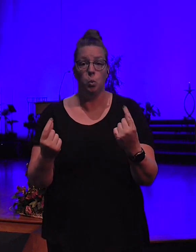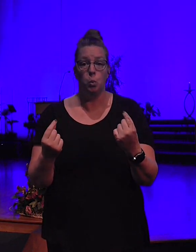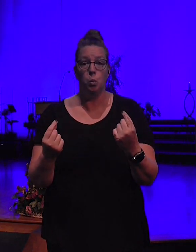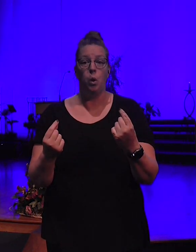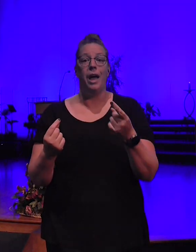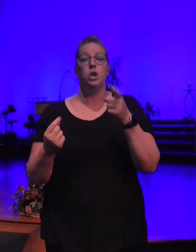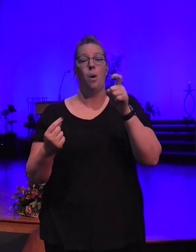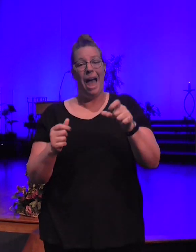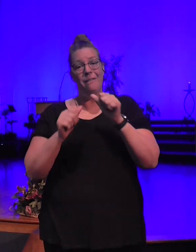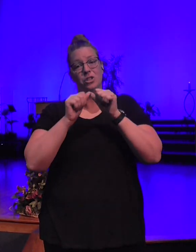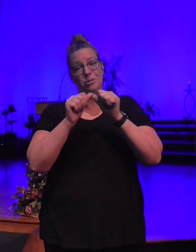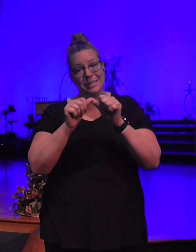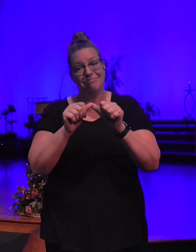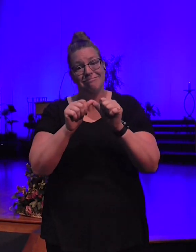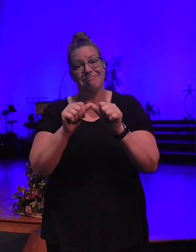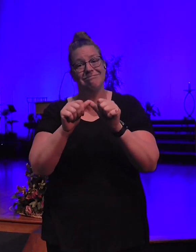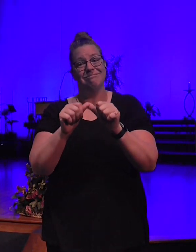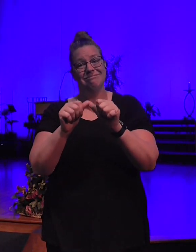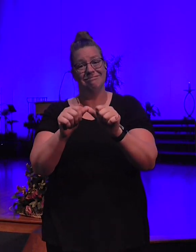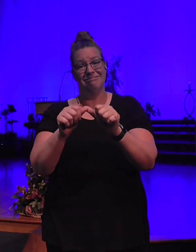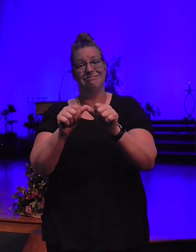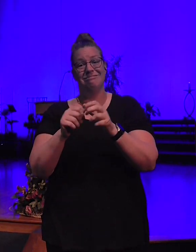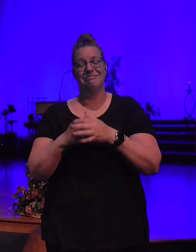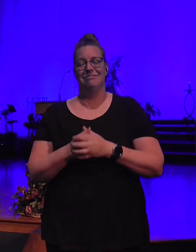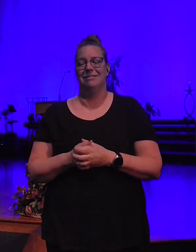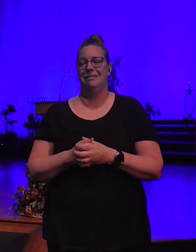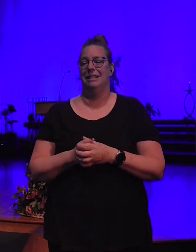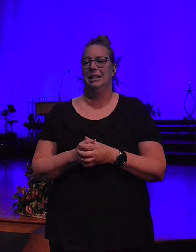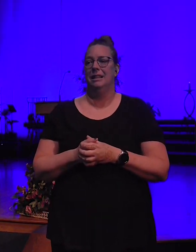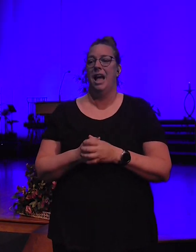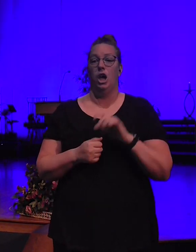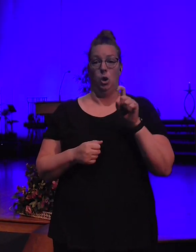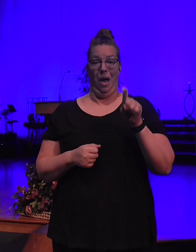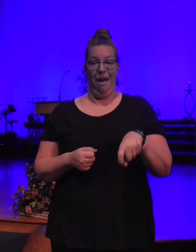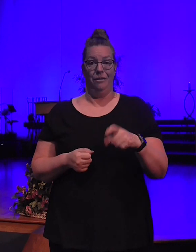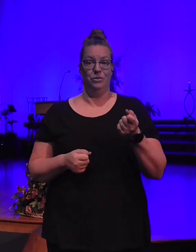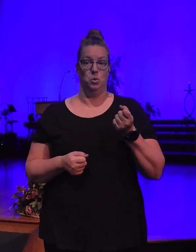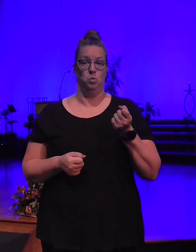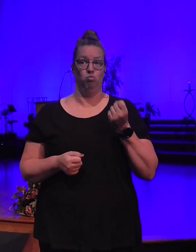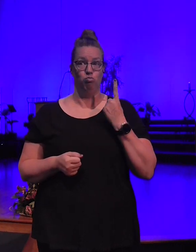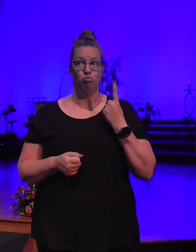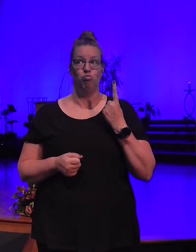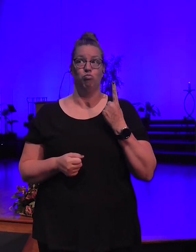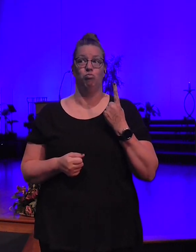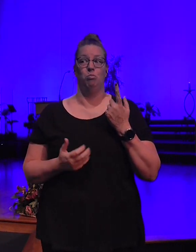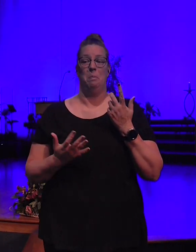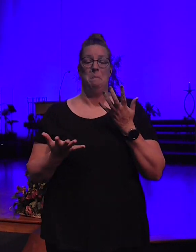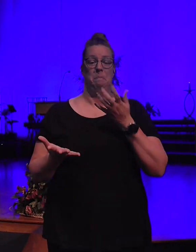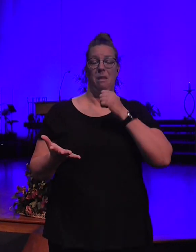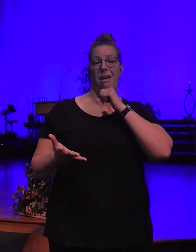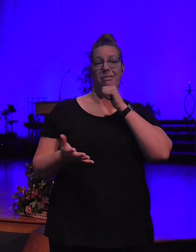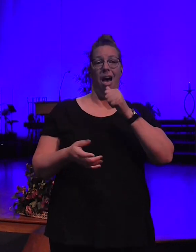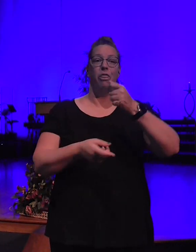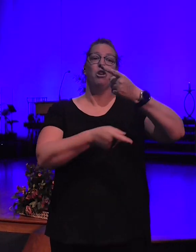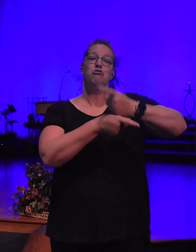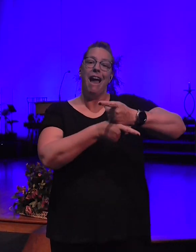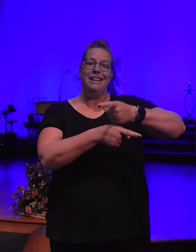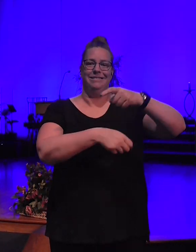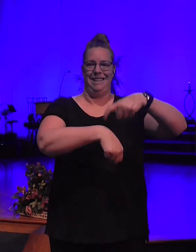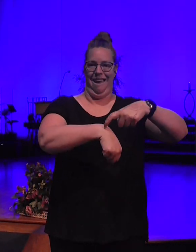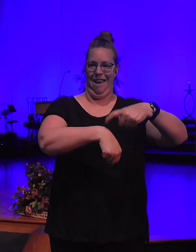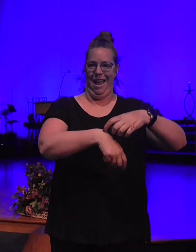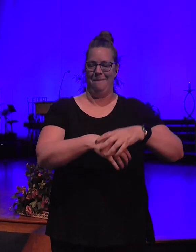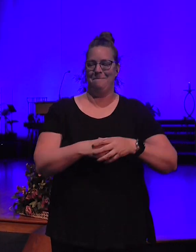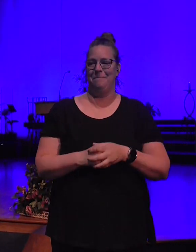be tenacious. You have to understand that maybe this isn't the right time. Maybe